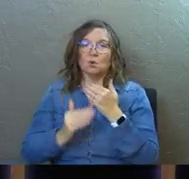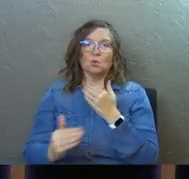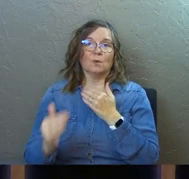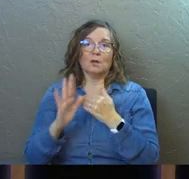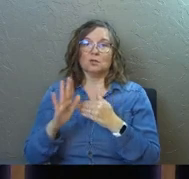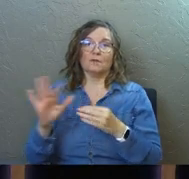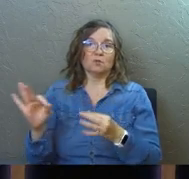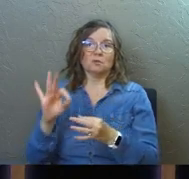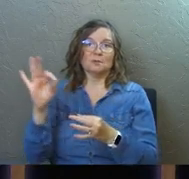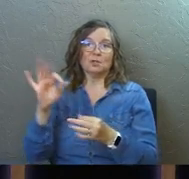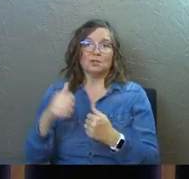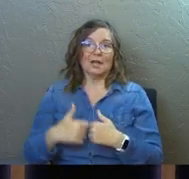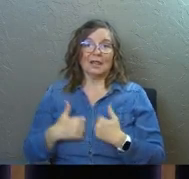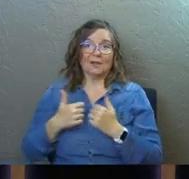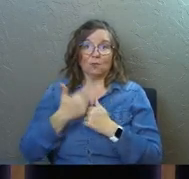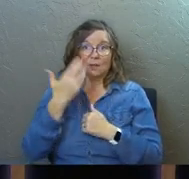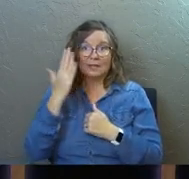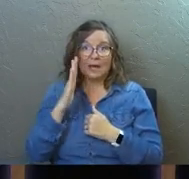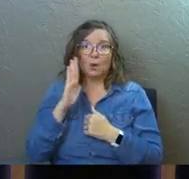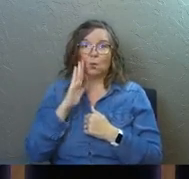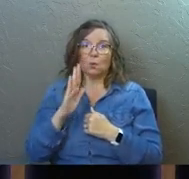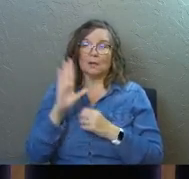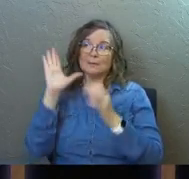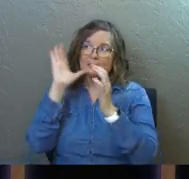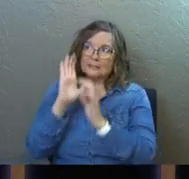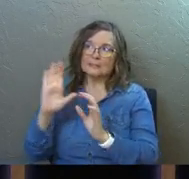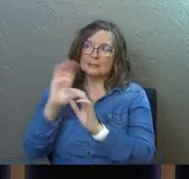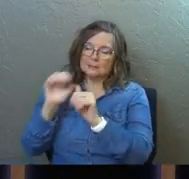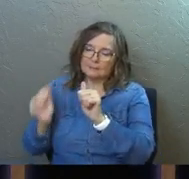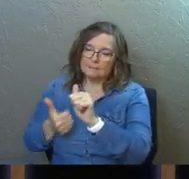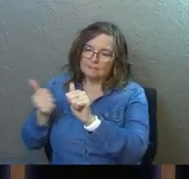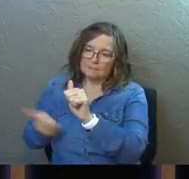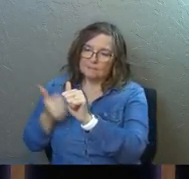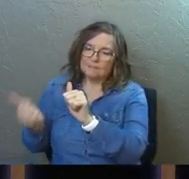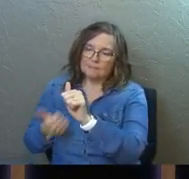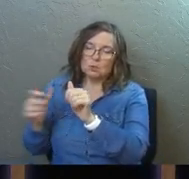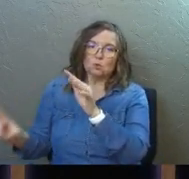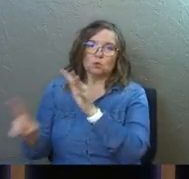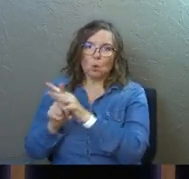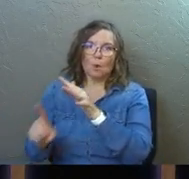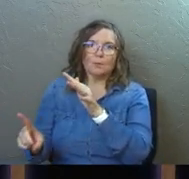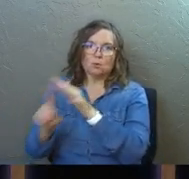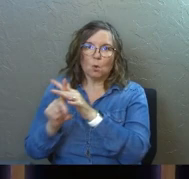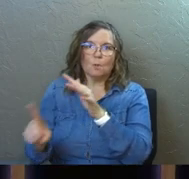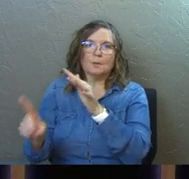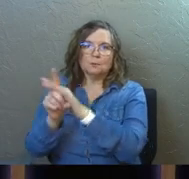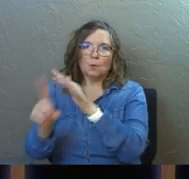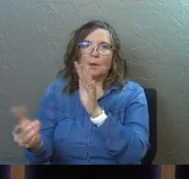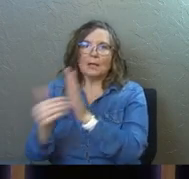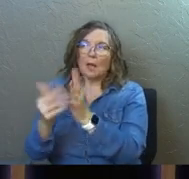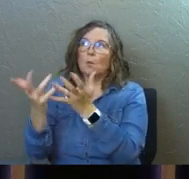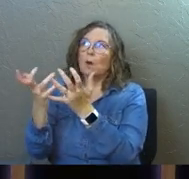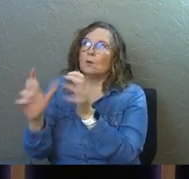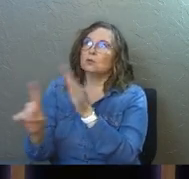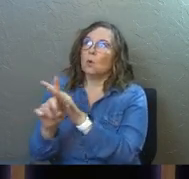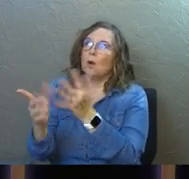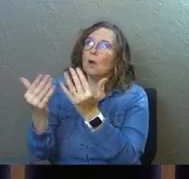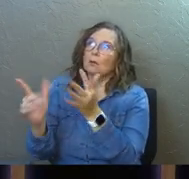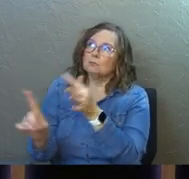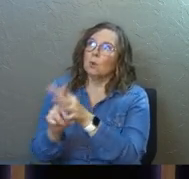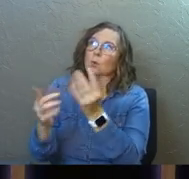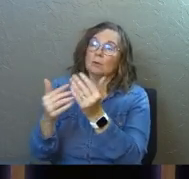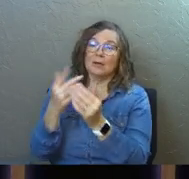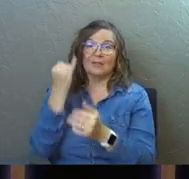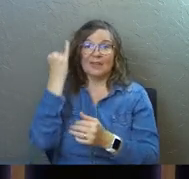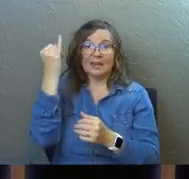of your spiritual life with God will be seeking after him to show up in your life again and again and again and again. And the idea of heaven,